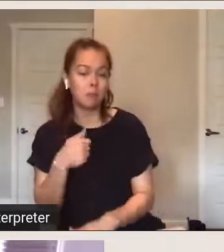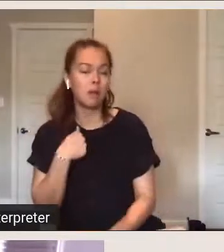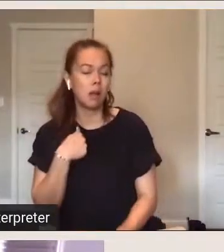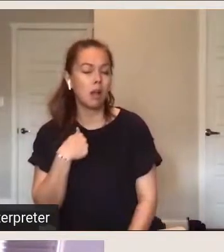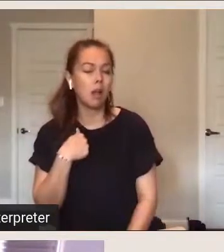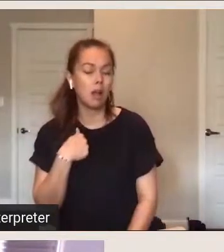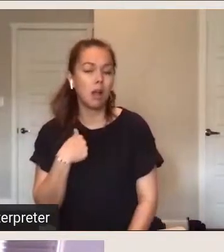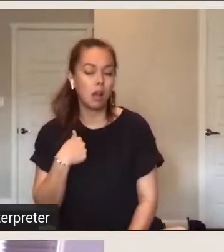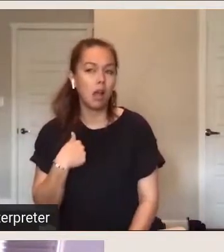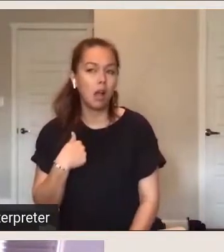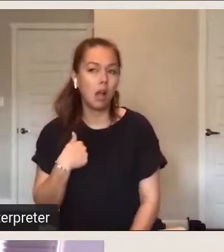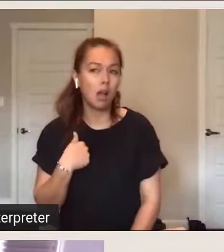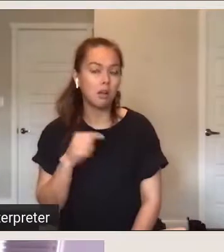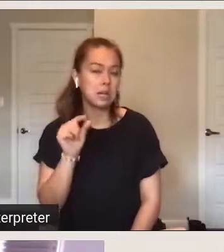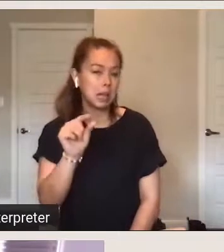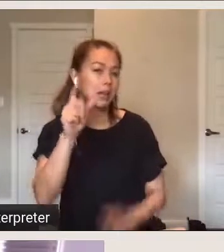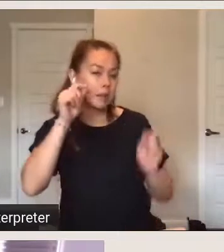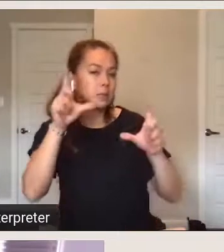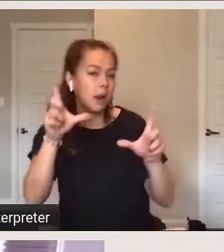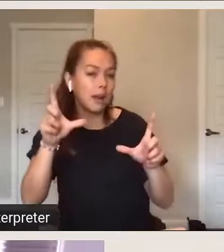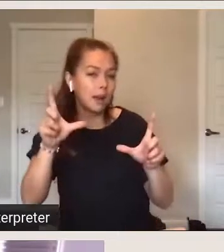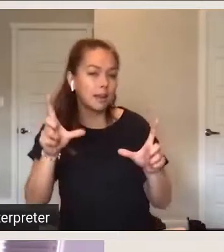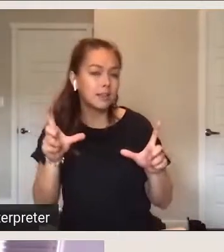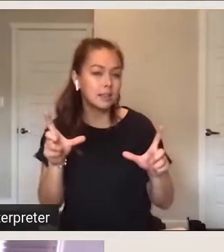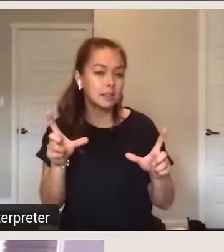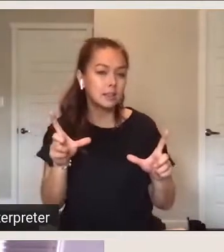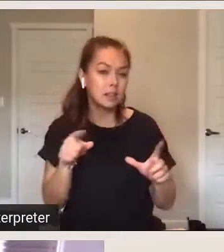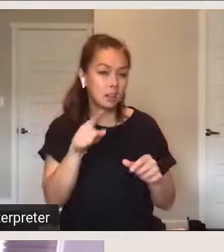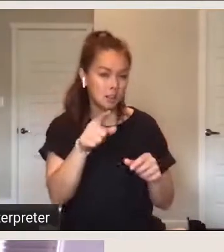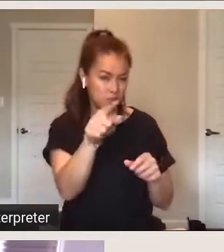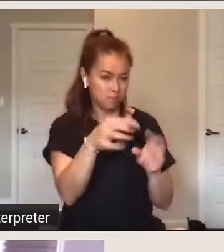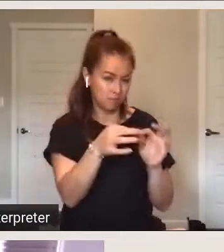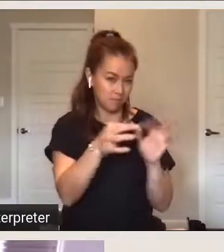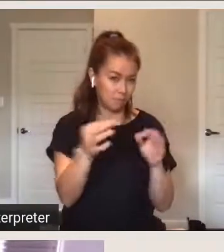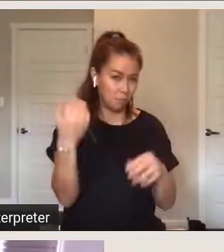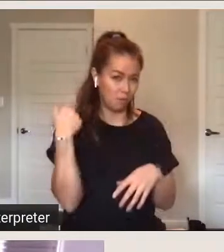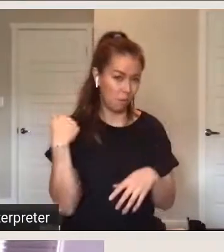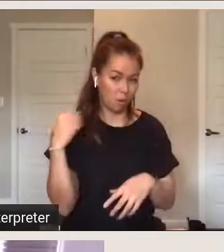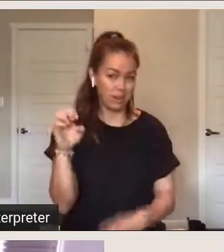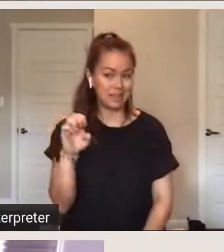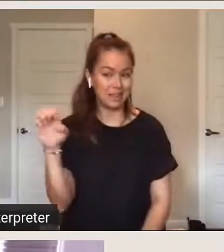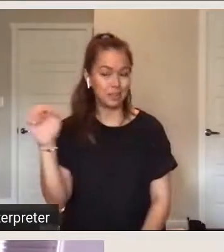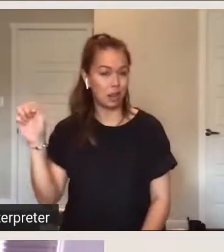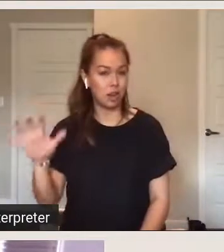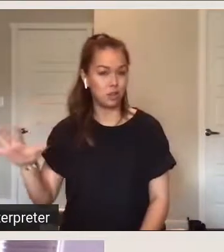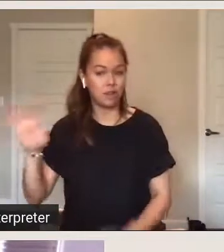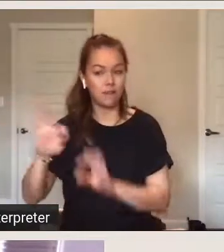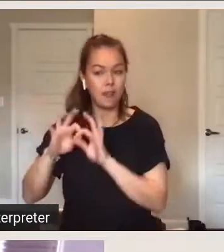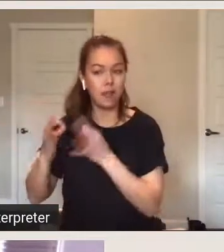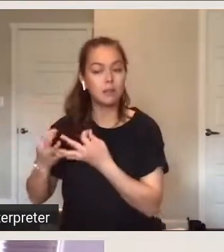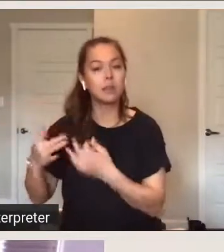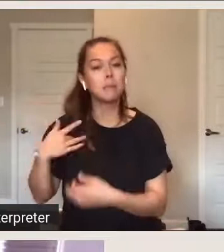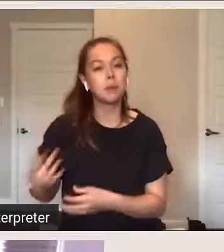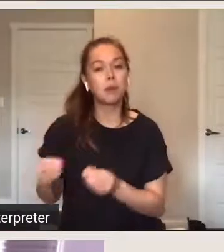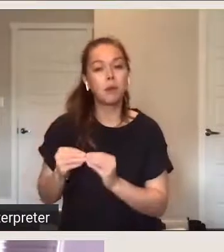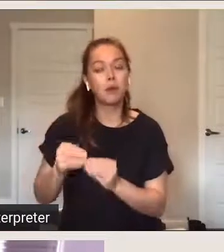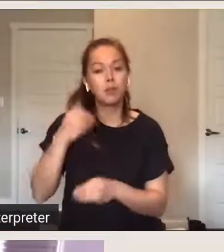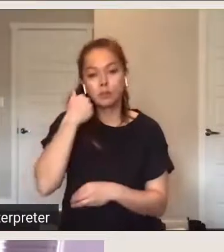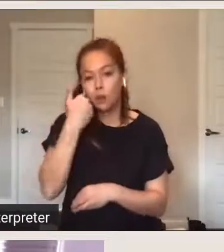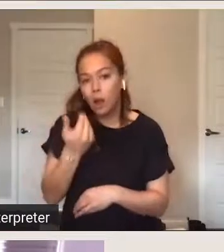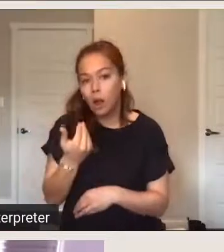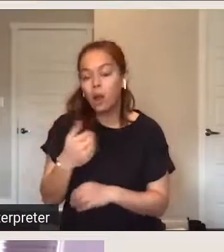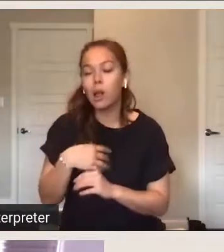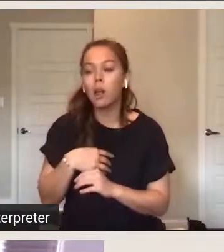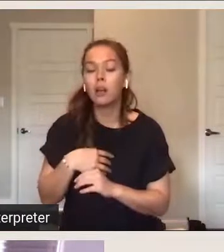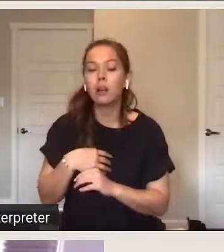kind of surprised, actually. Because like you said, Eastern families in general are shy. And they're more hold